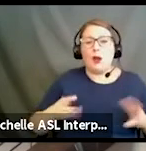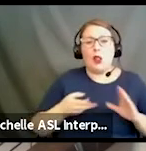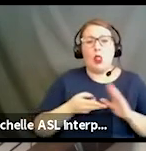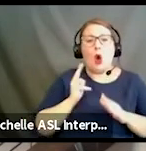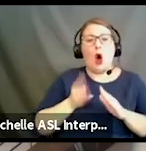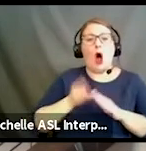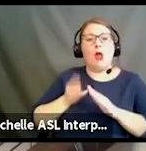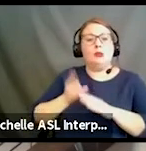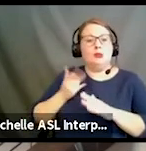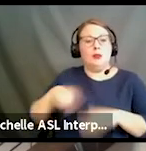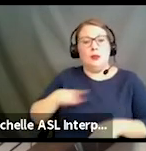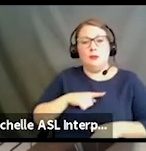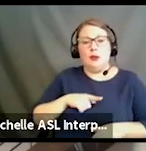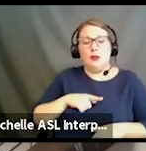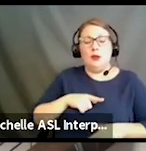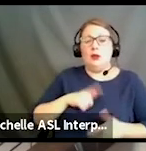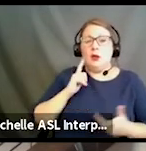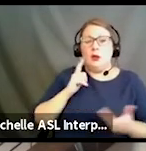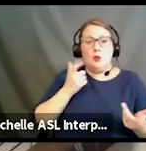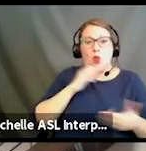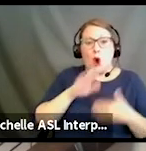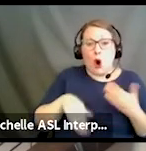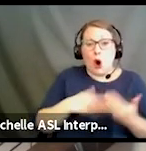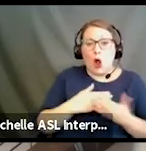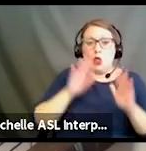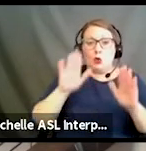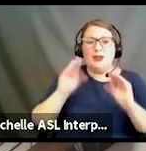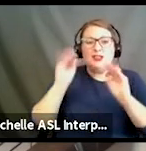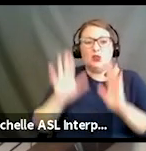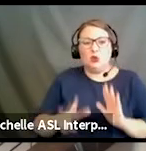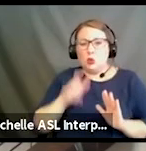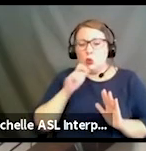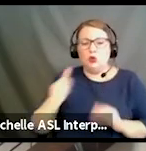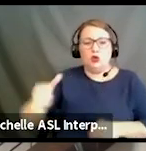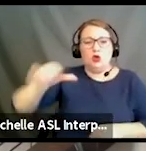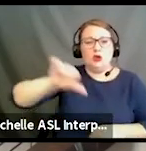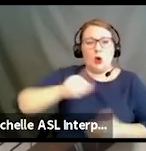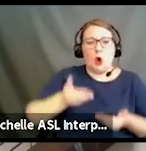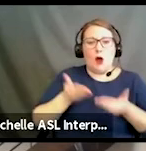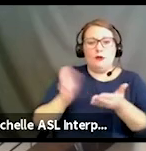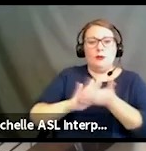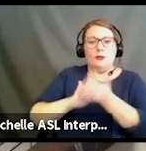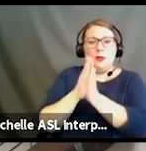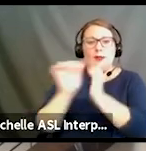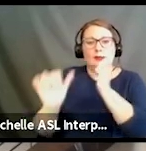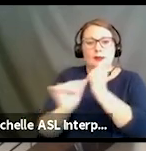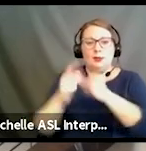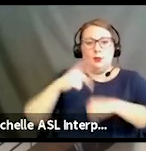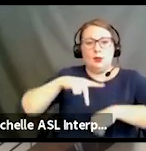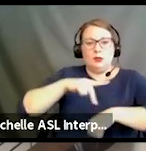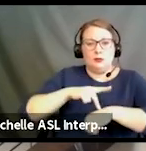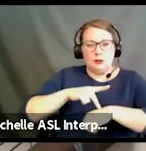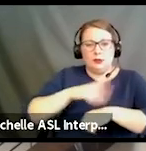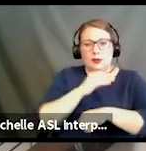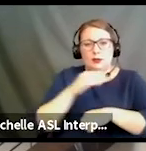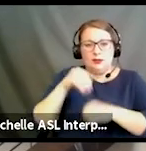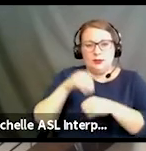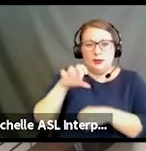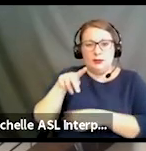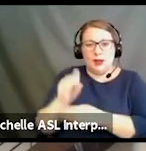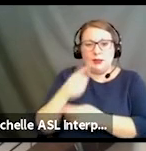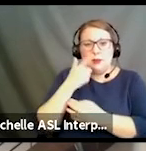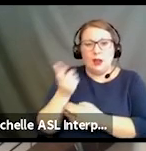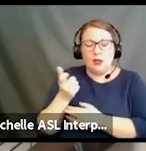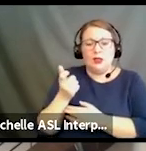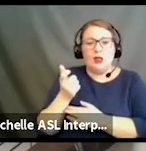them. It lost them in the form of all of the great teachers who turned down offers to become assistant principals in CPS because